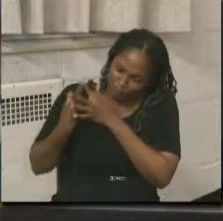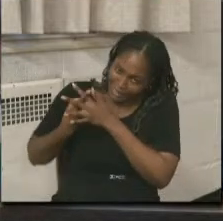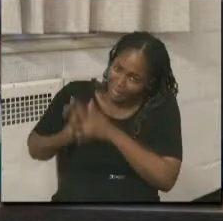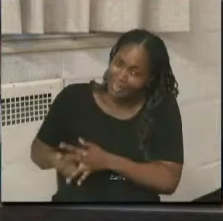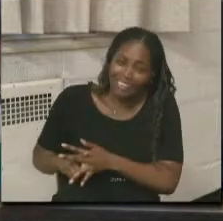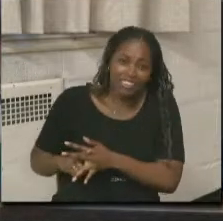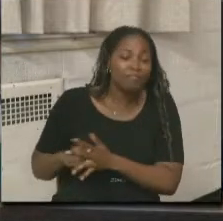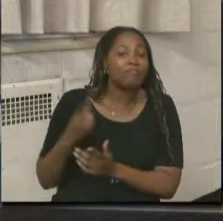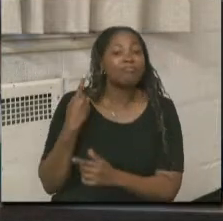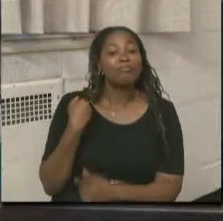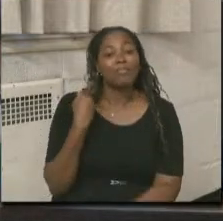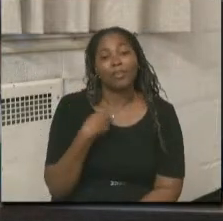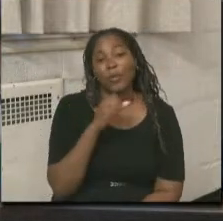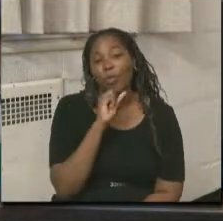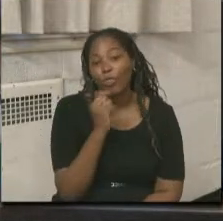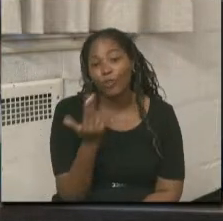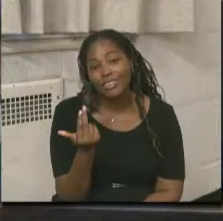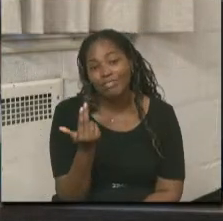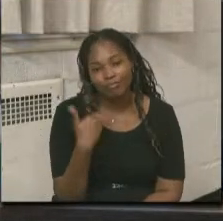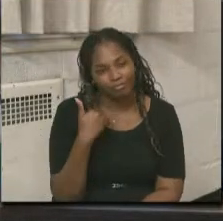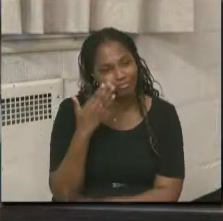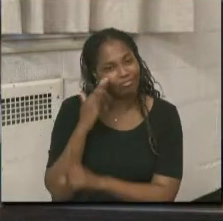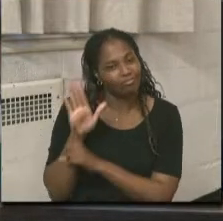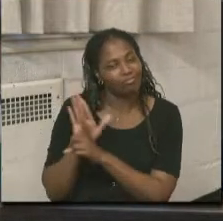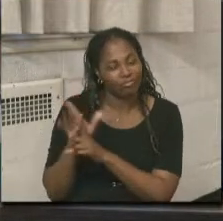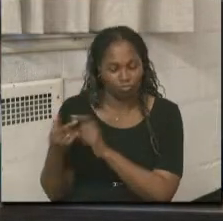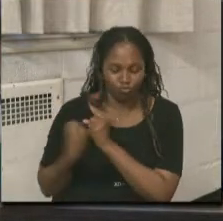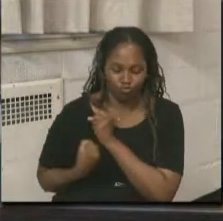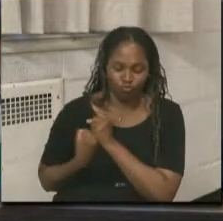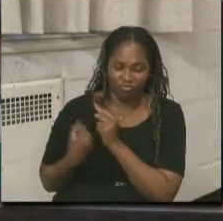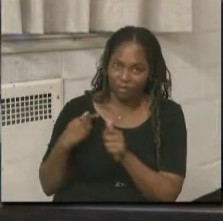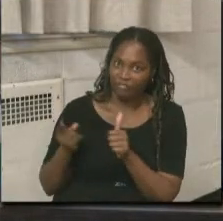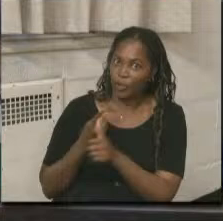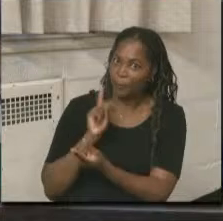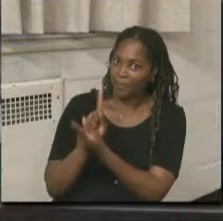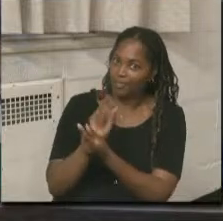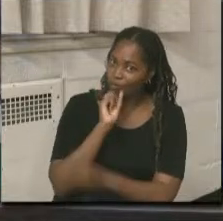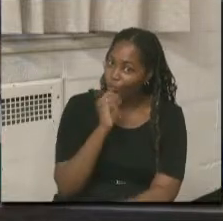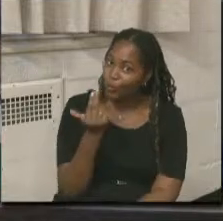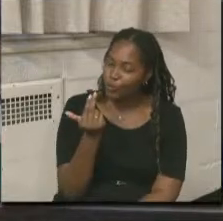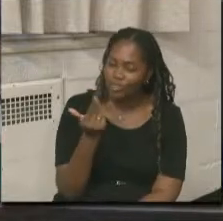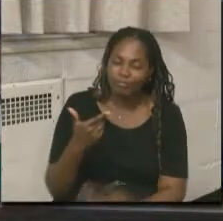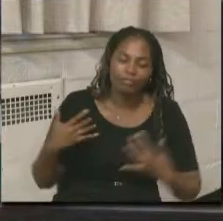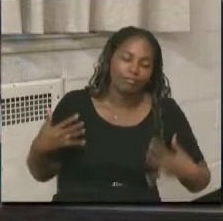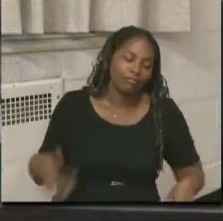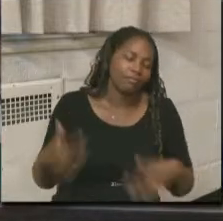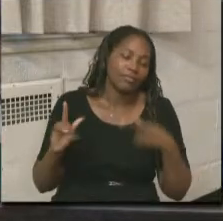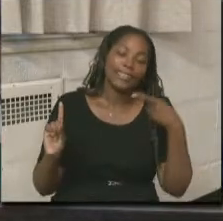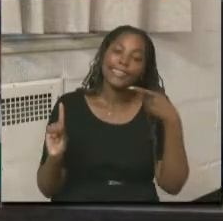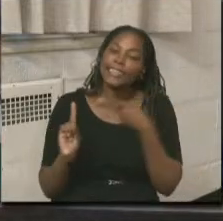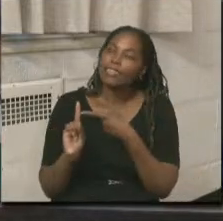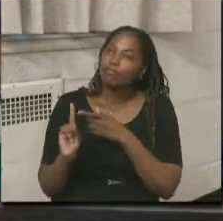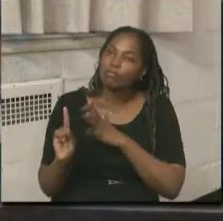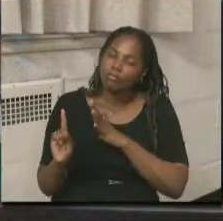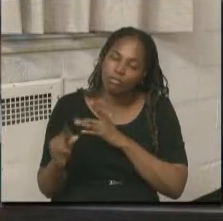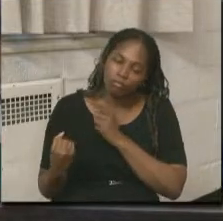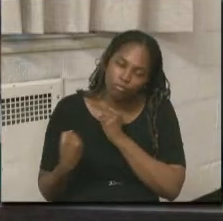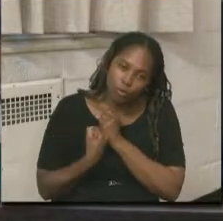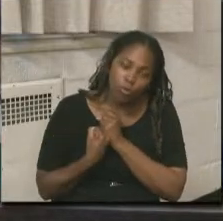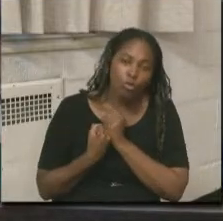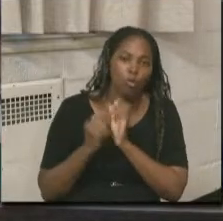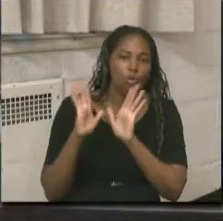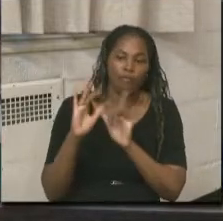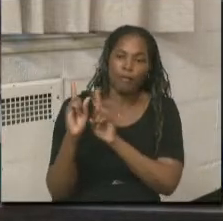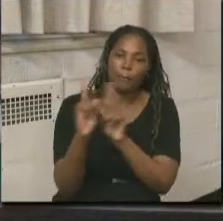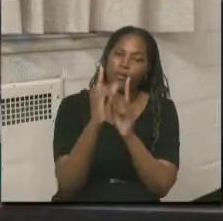was 13 years old. That's when I first met him, and he has been just a tremendous support for me, a great mentor.